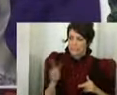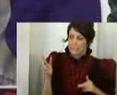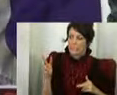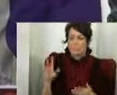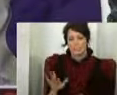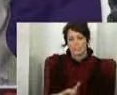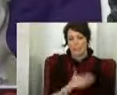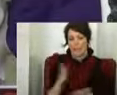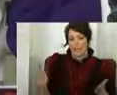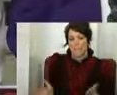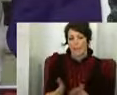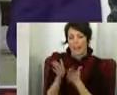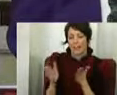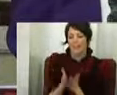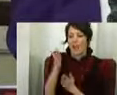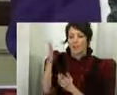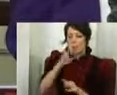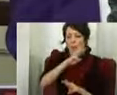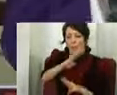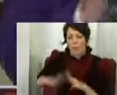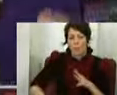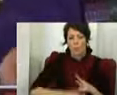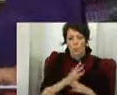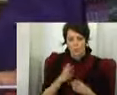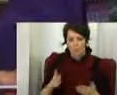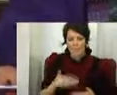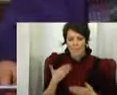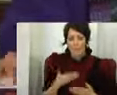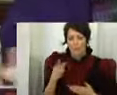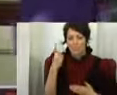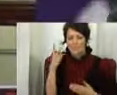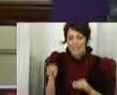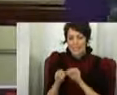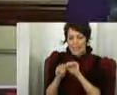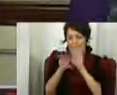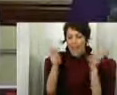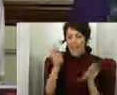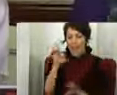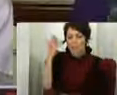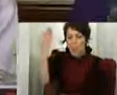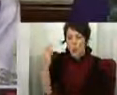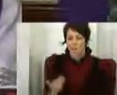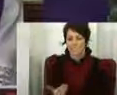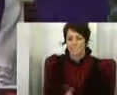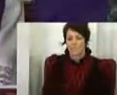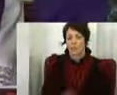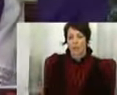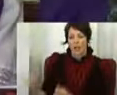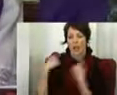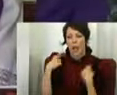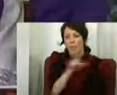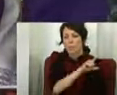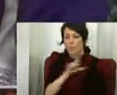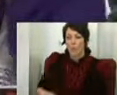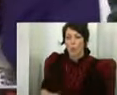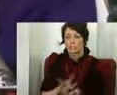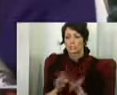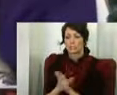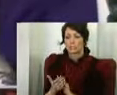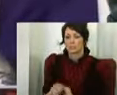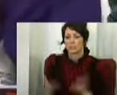sing, and may all the world be glad at the light of your presence. Come, Lord Jesus, be our light